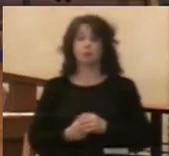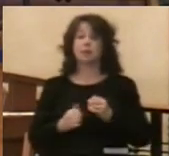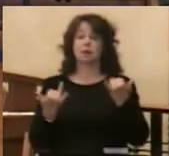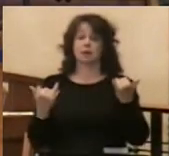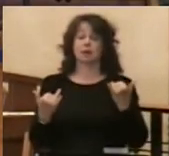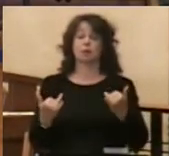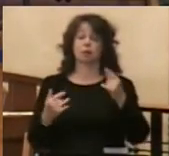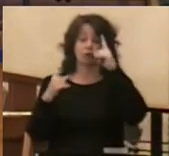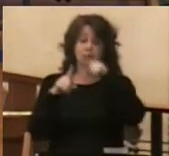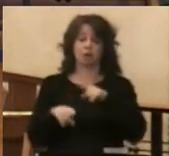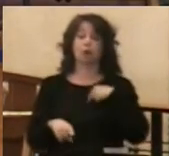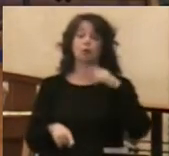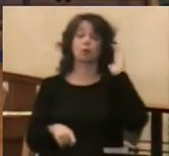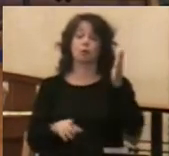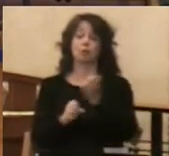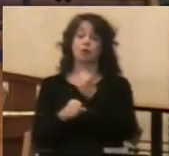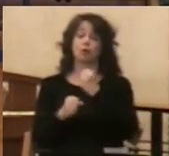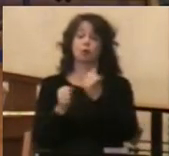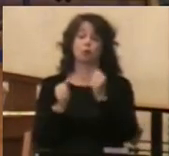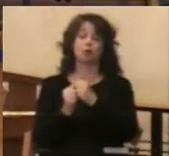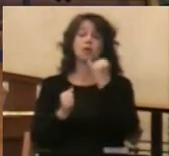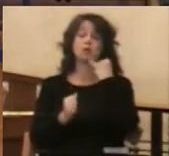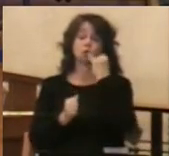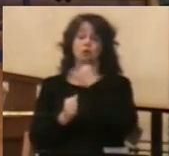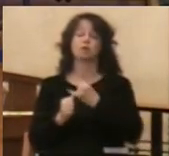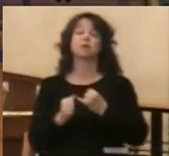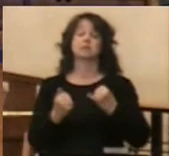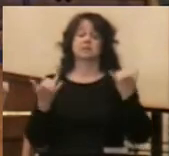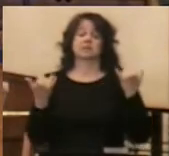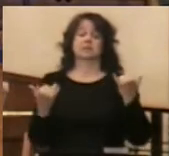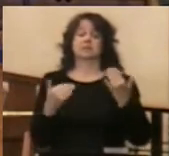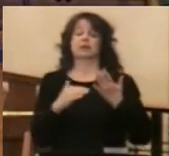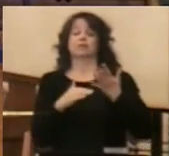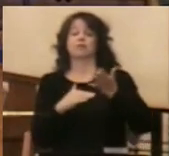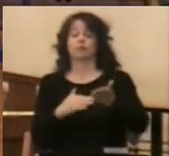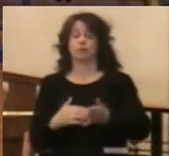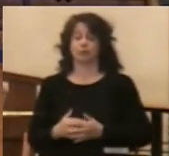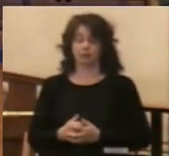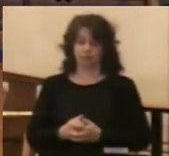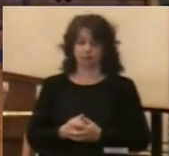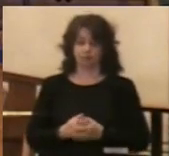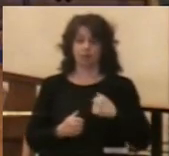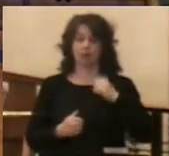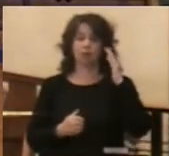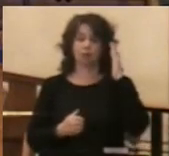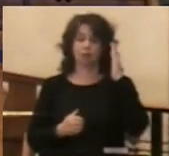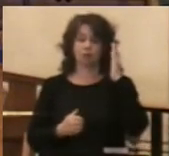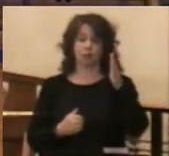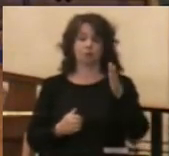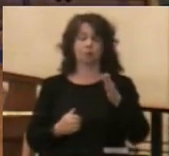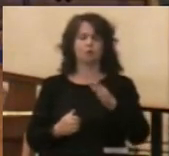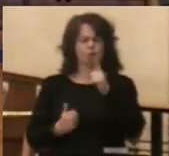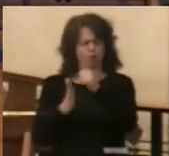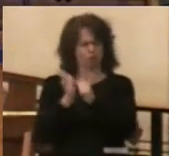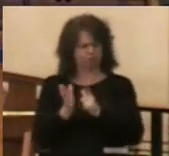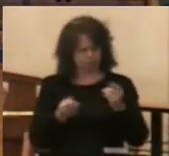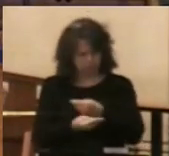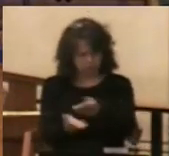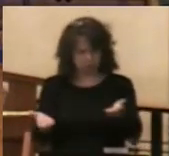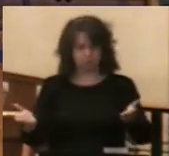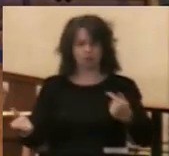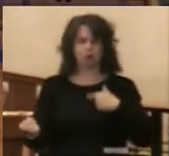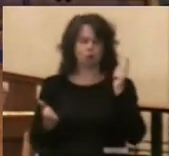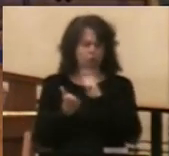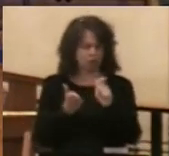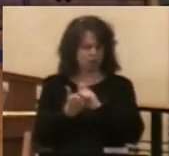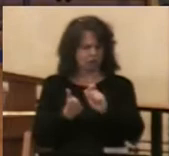covenant that I will make with the house of Israel after those days, says the Lord. I will put my law within them, and I will write